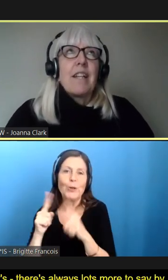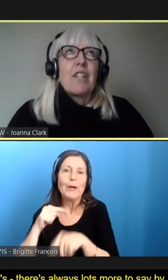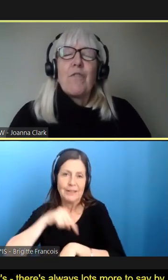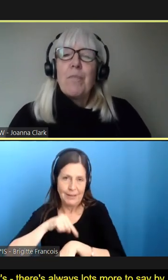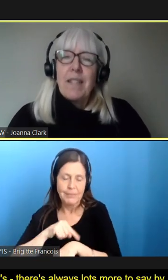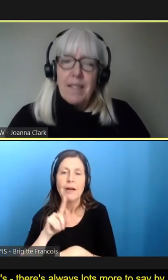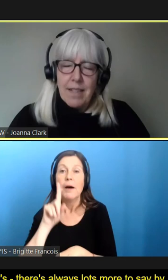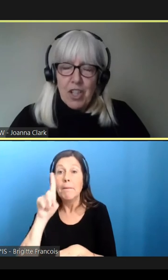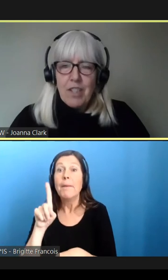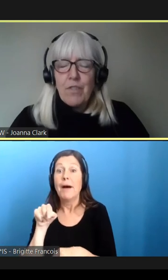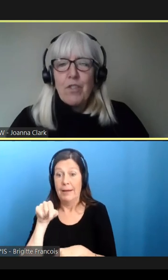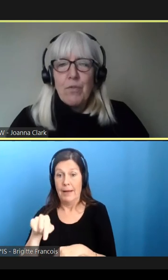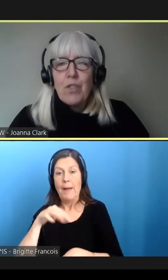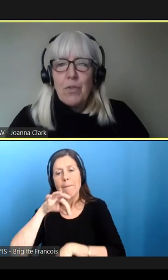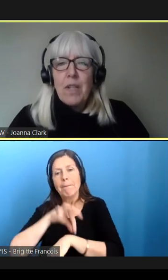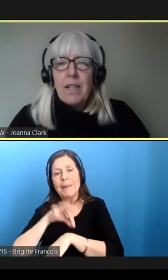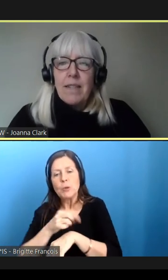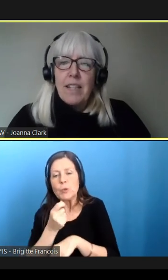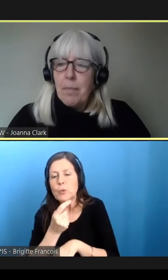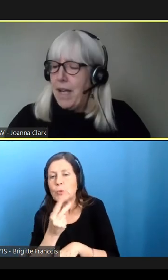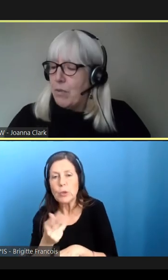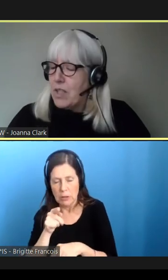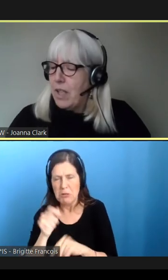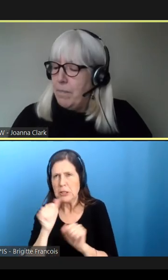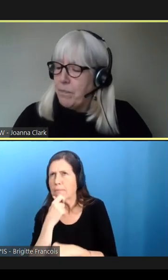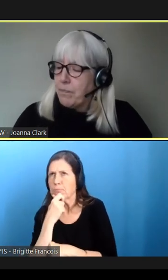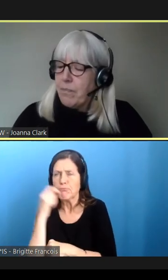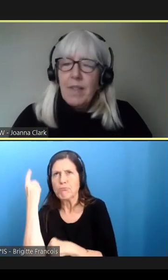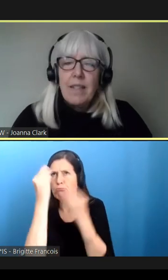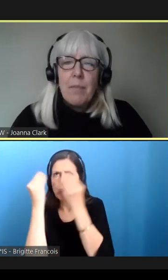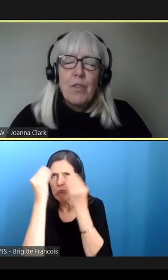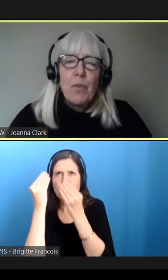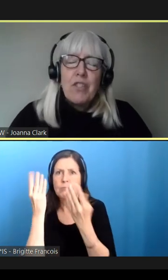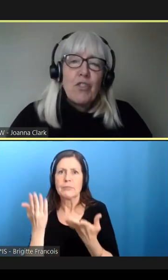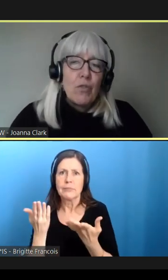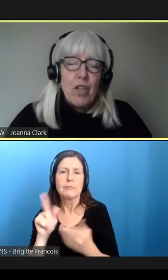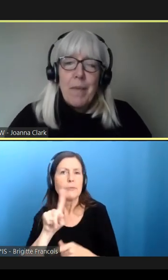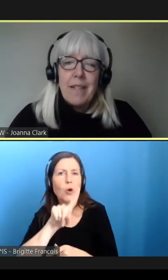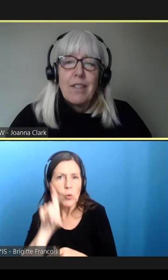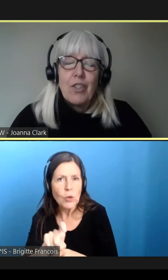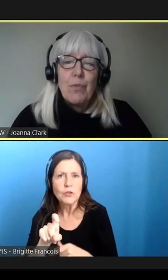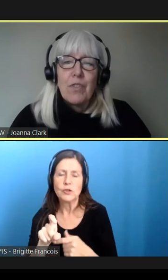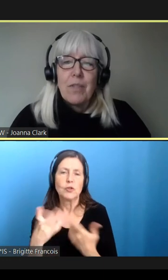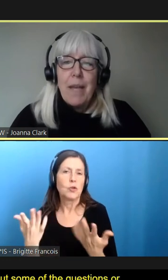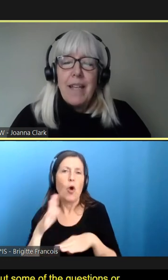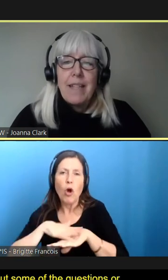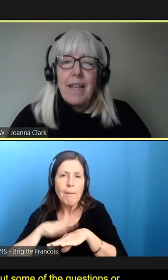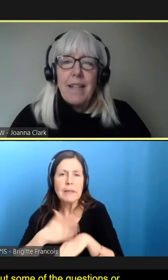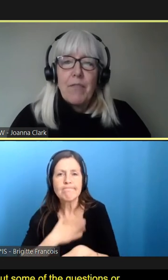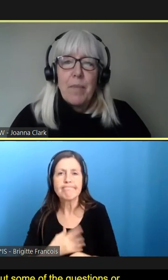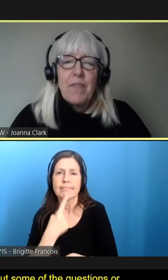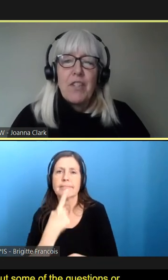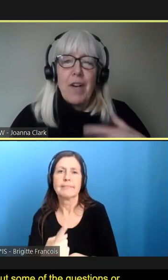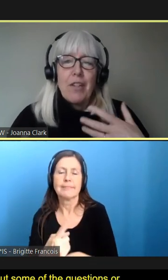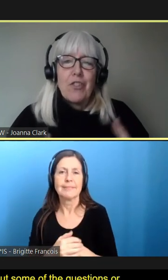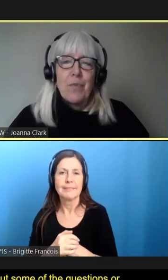this next few minutes is a chance for you to think about some of the questions or comments that you want to make, and have a